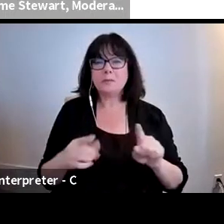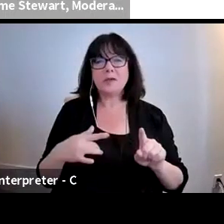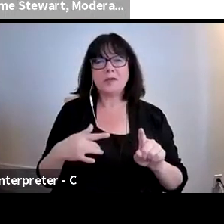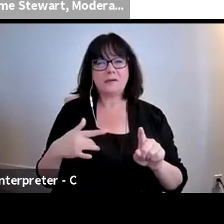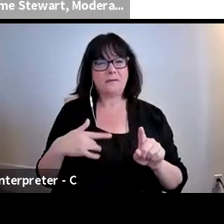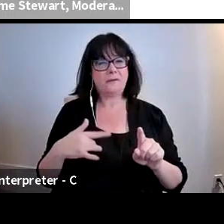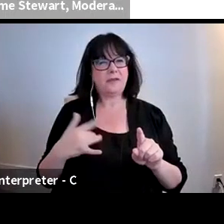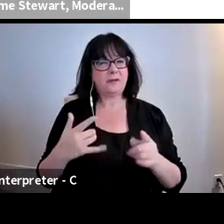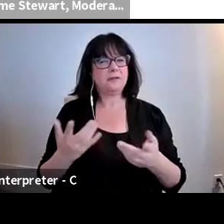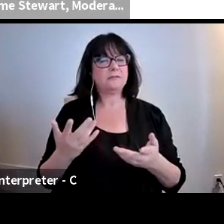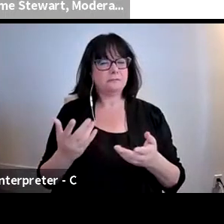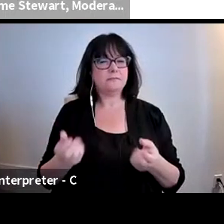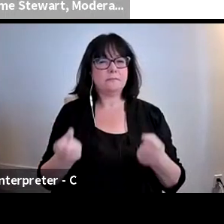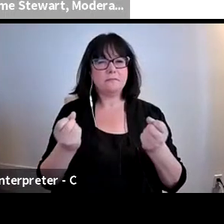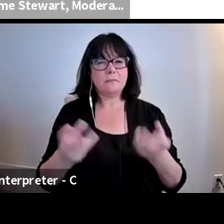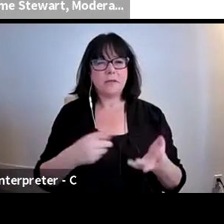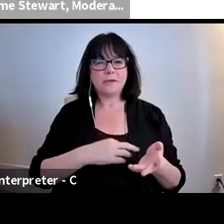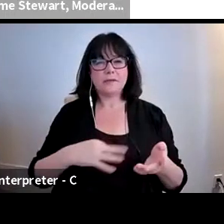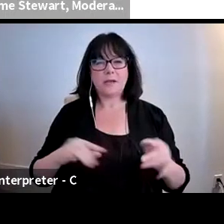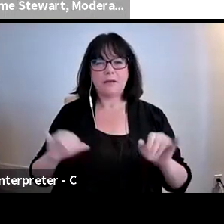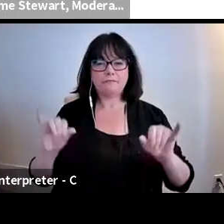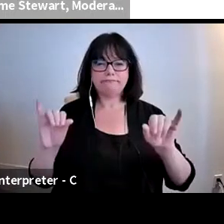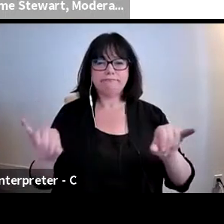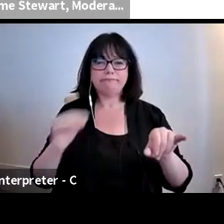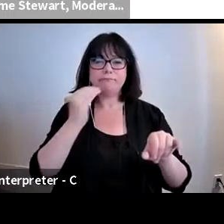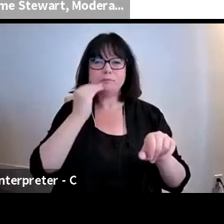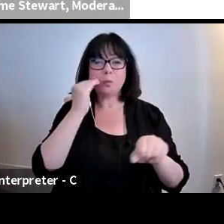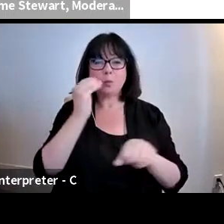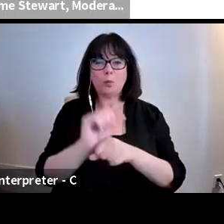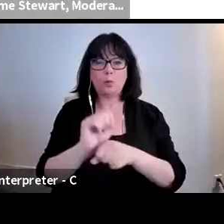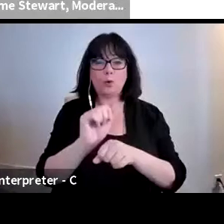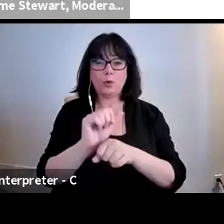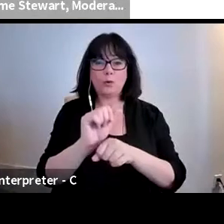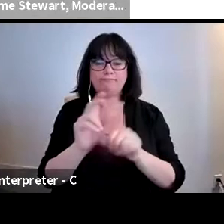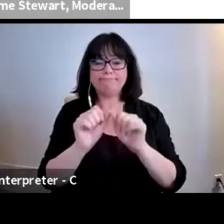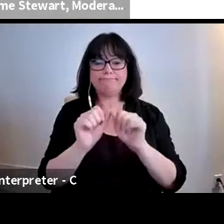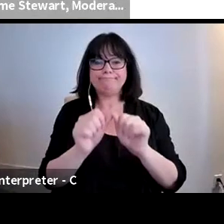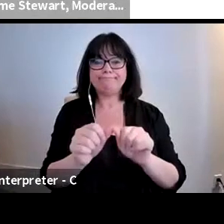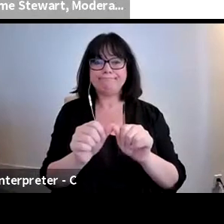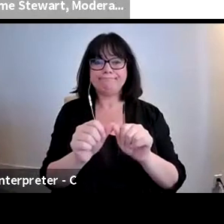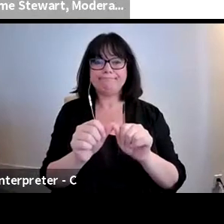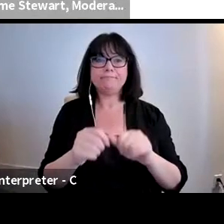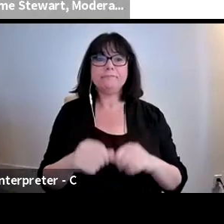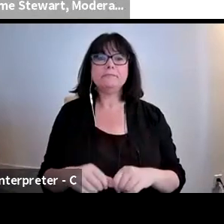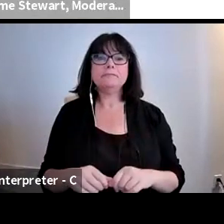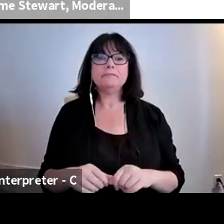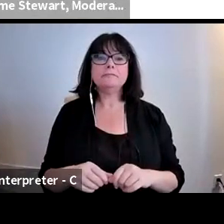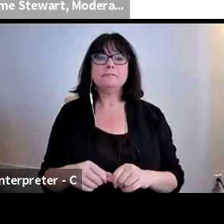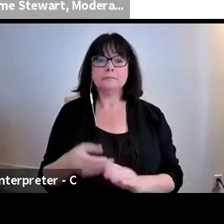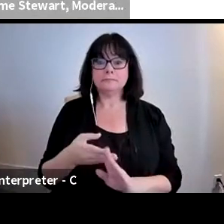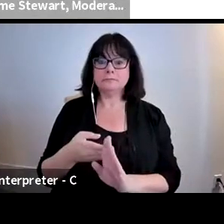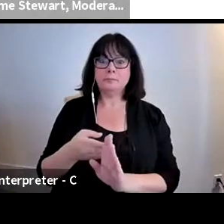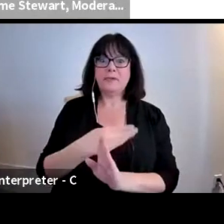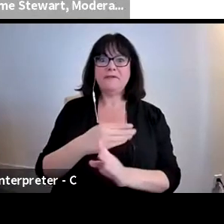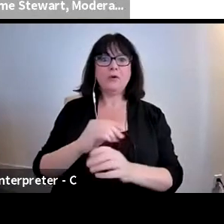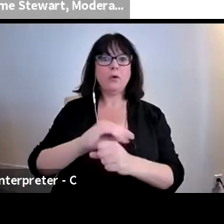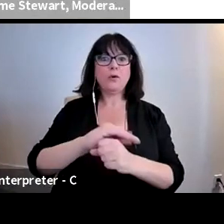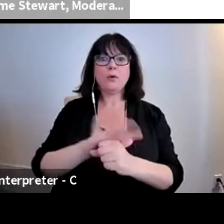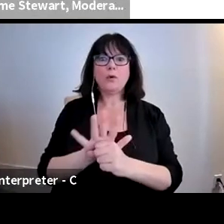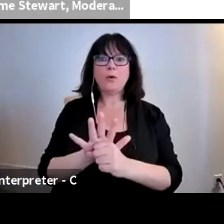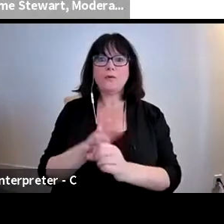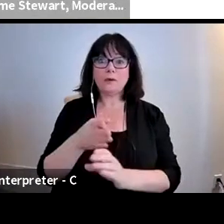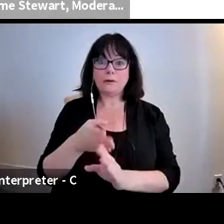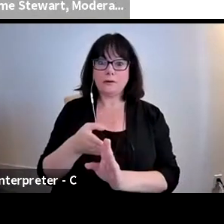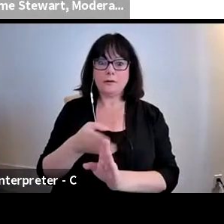working from home. Because in the past, prior to COVID-19, we didn't have a work from home policy. And